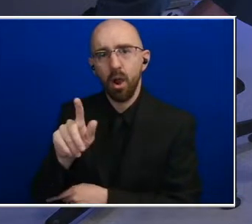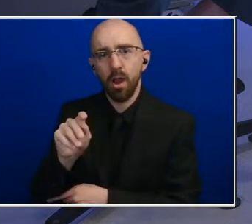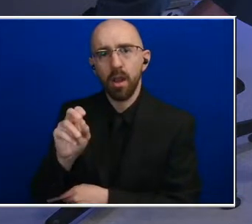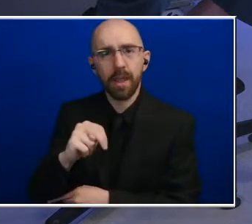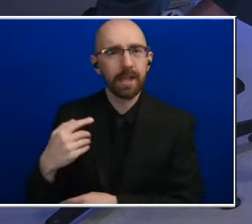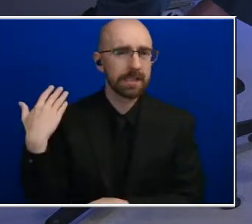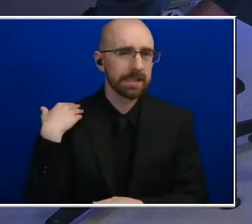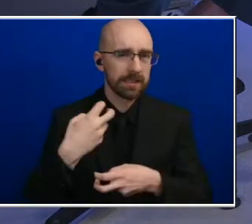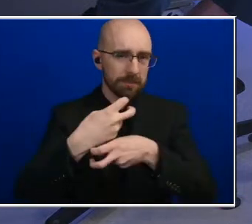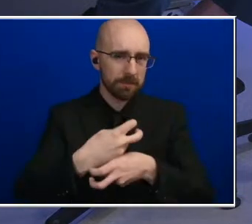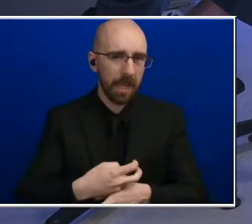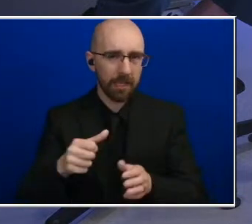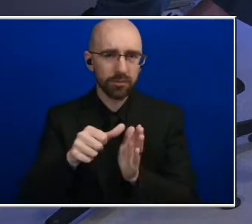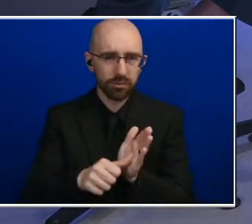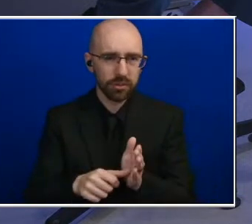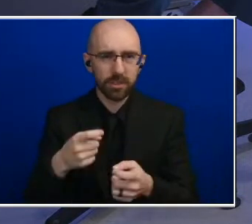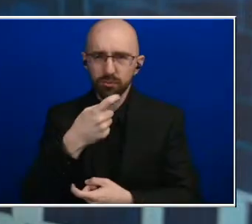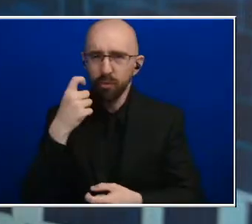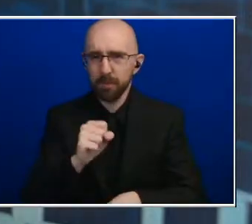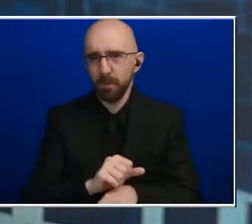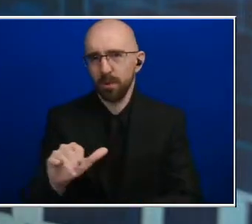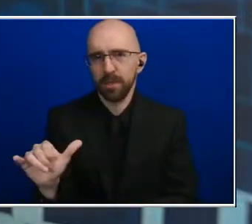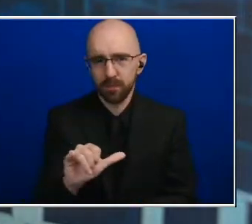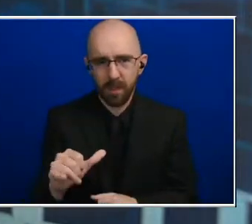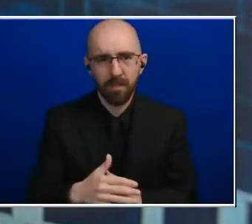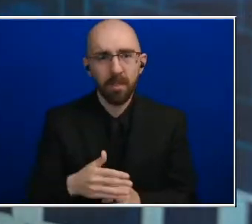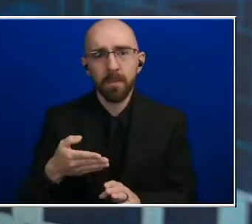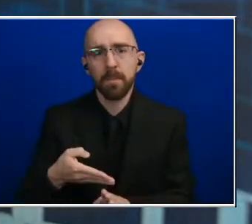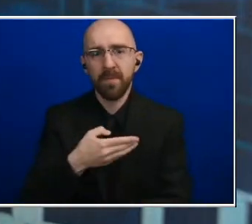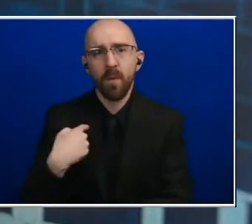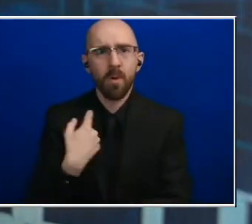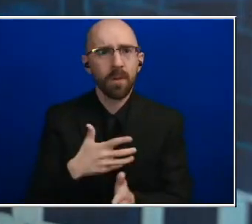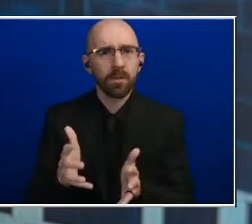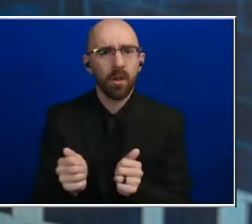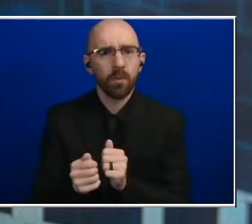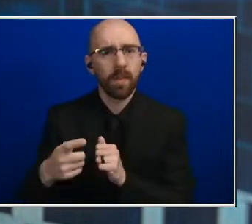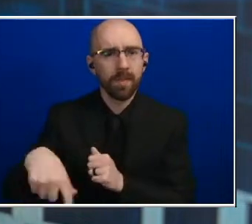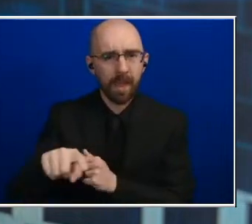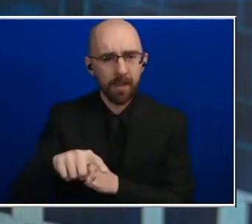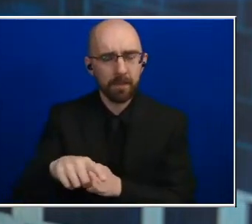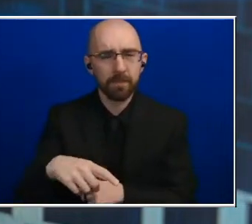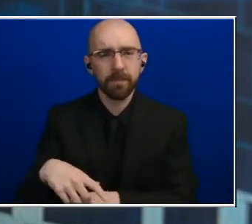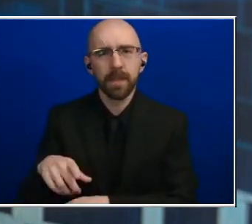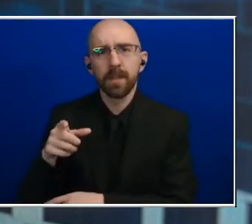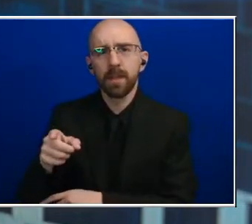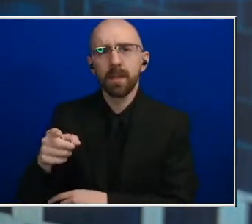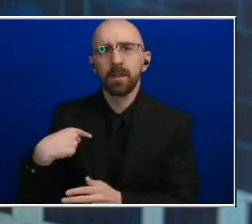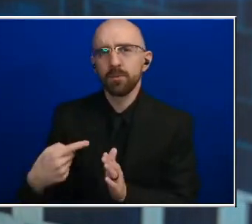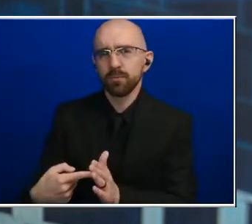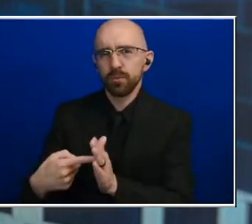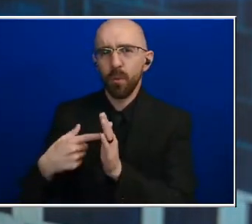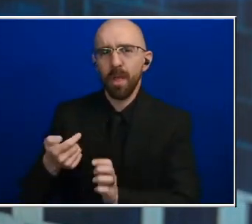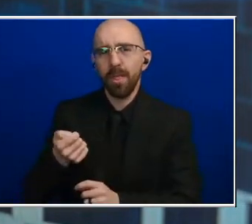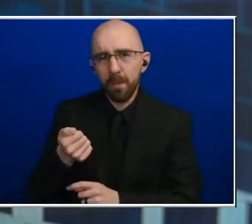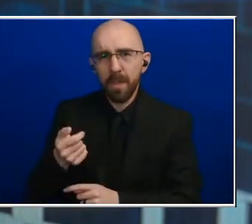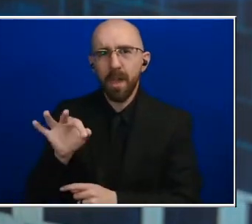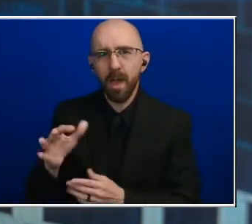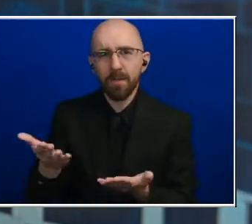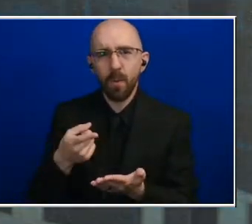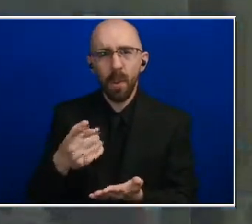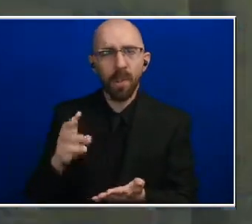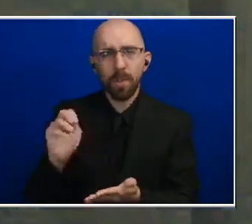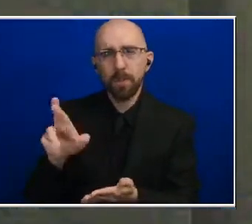work in trauma as well. But before we talk to them, Janine Kiesling shows us a little of what Mayor Skoo went